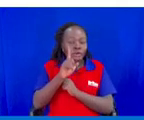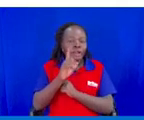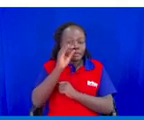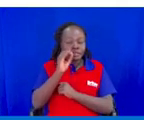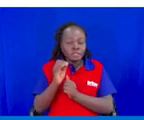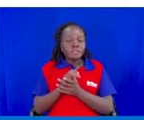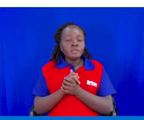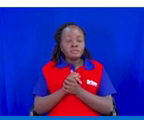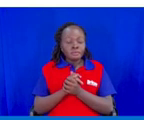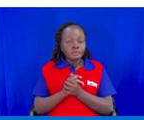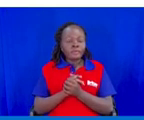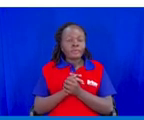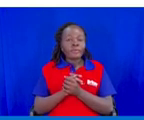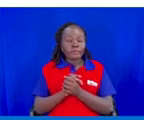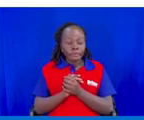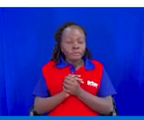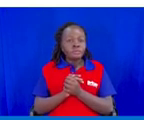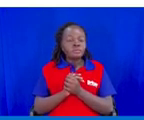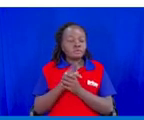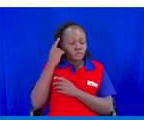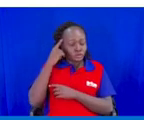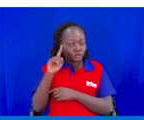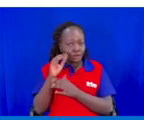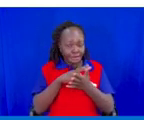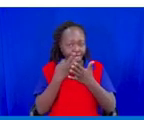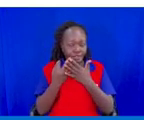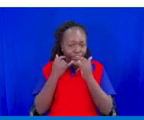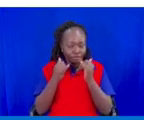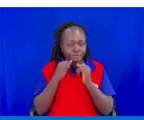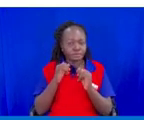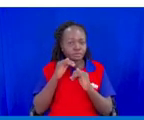10.1%. The current yield for the fund is currently at